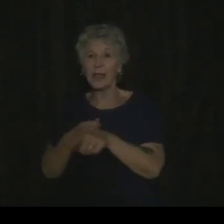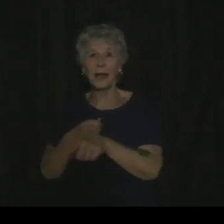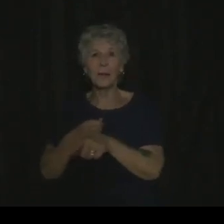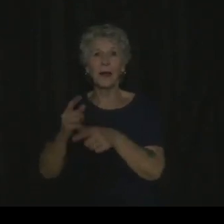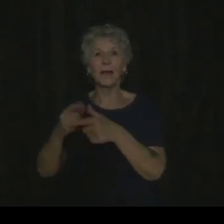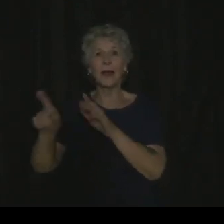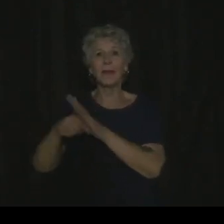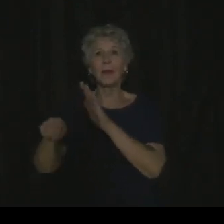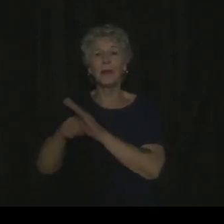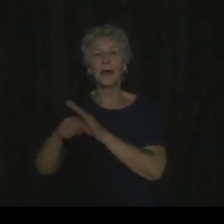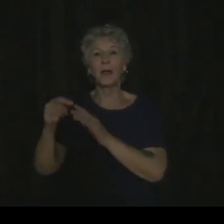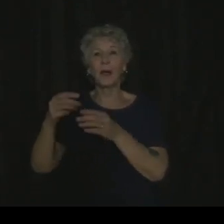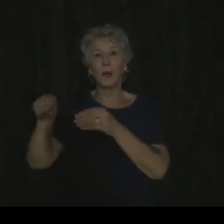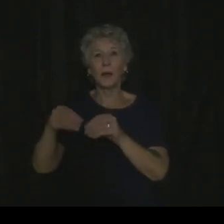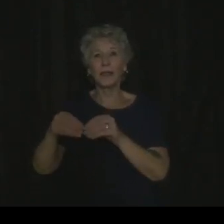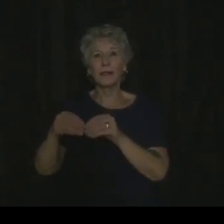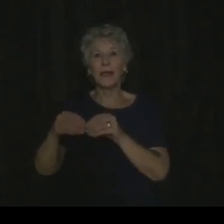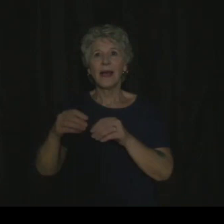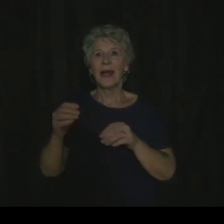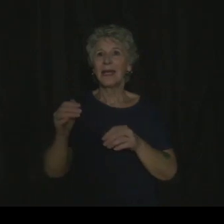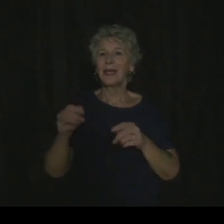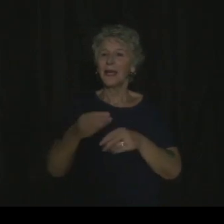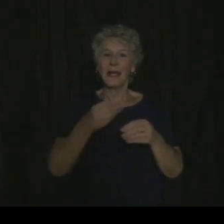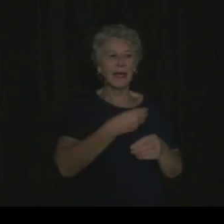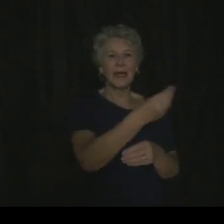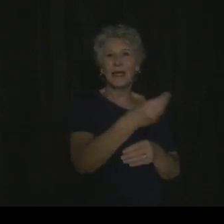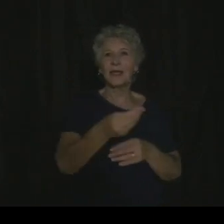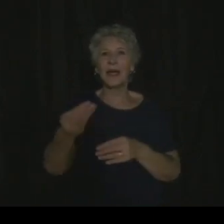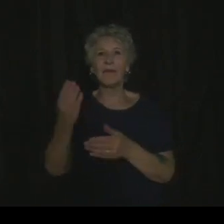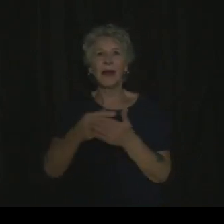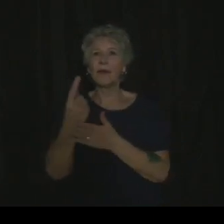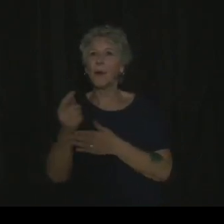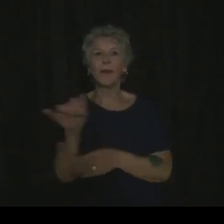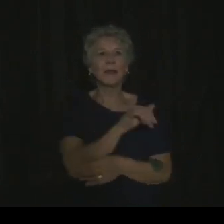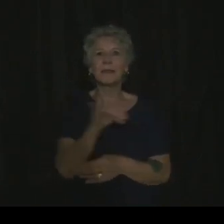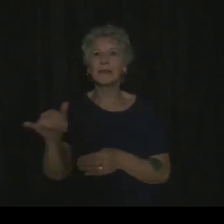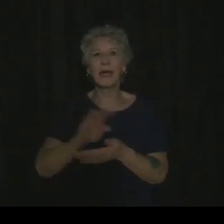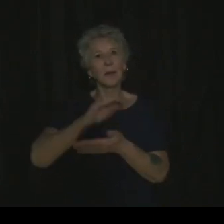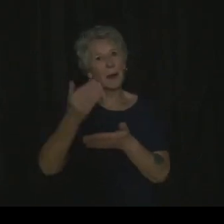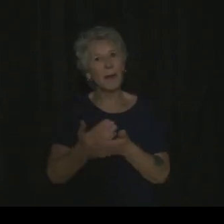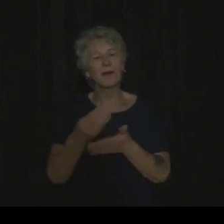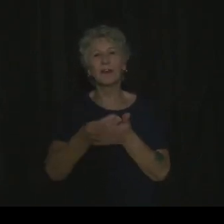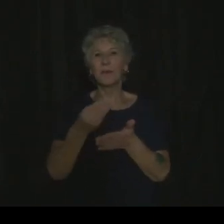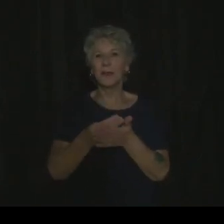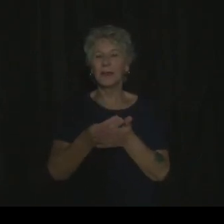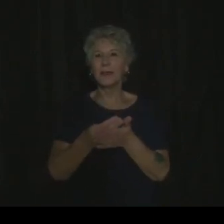bell rings and he hands out the money and he gives just as much money to the people that were only there for an hour than he does those who were there for 11